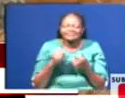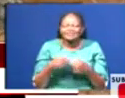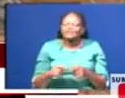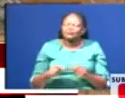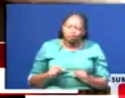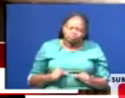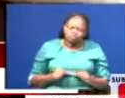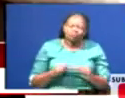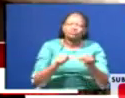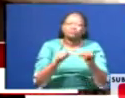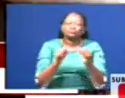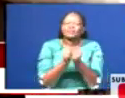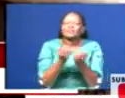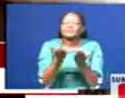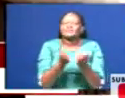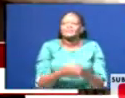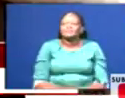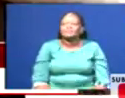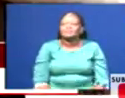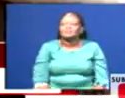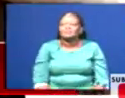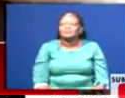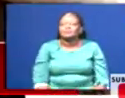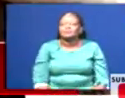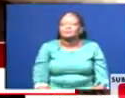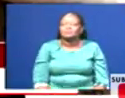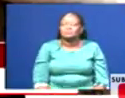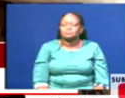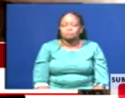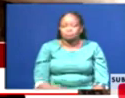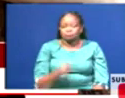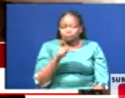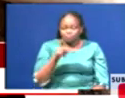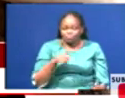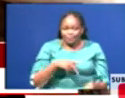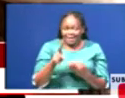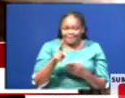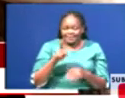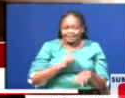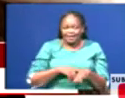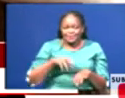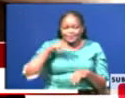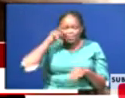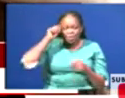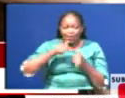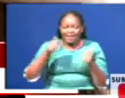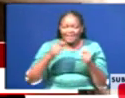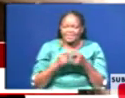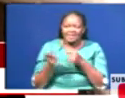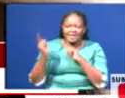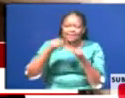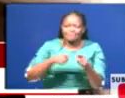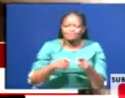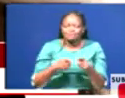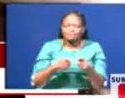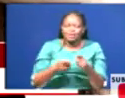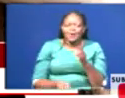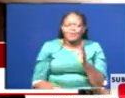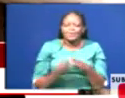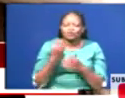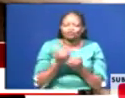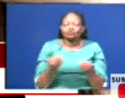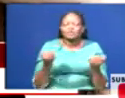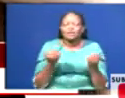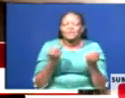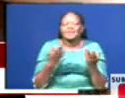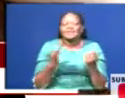this business. A rabbit you have umeinunua ikuwa mashua na imekuja imekuzalia watoto kama a minimum of